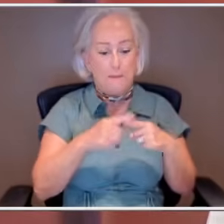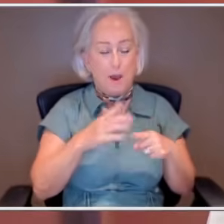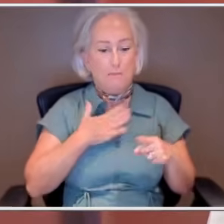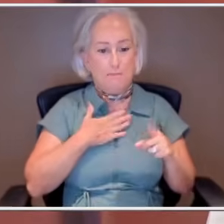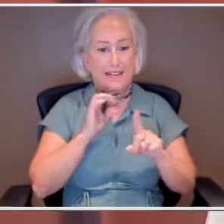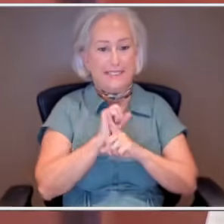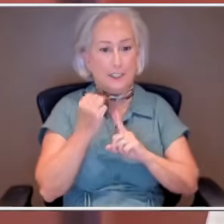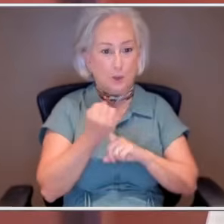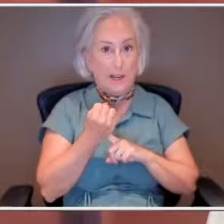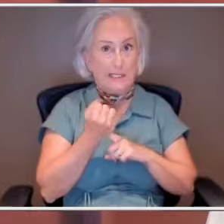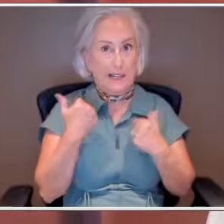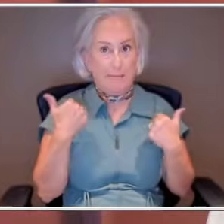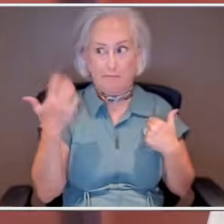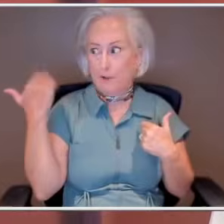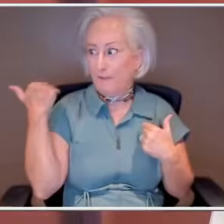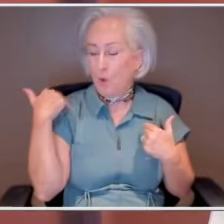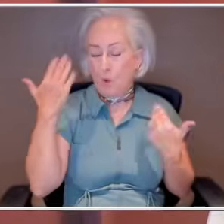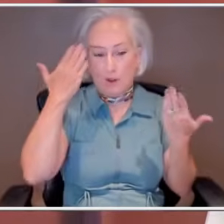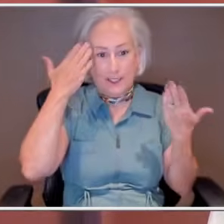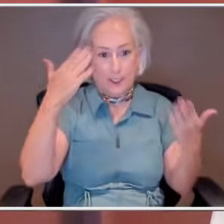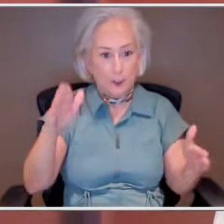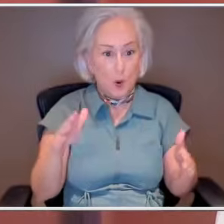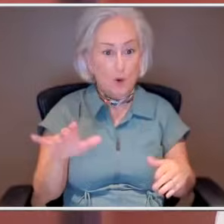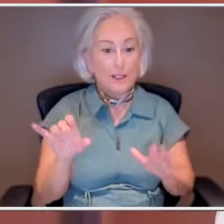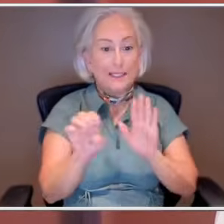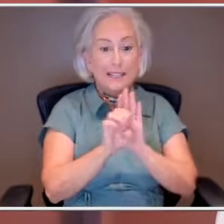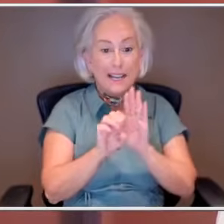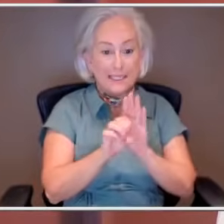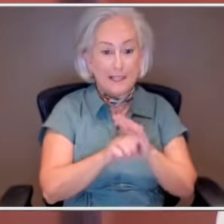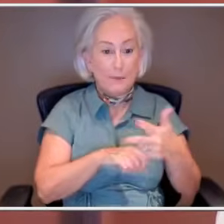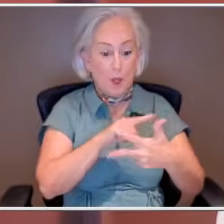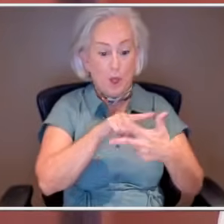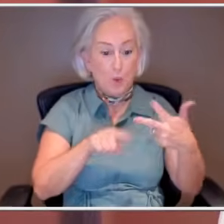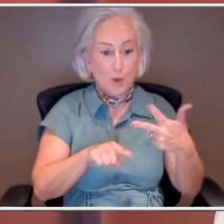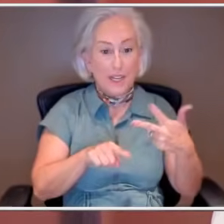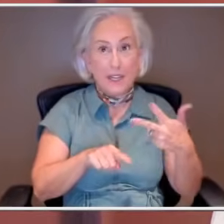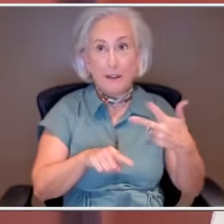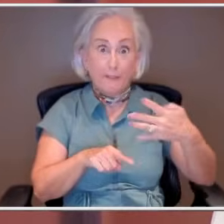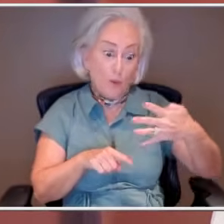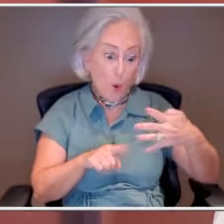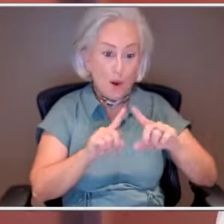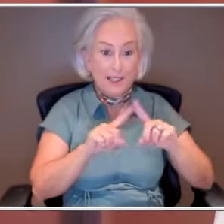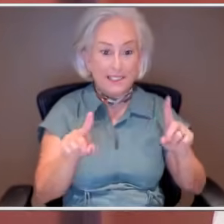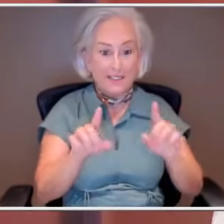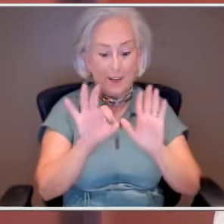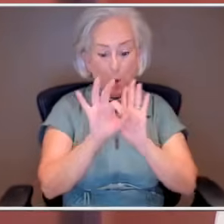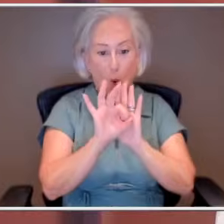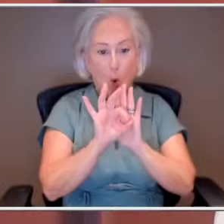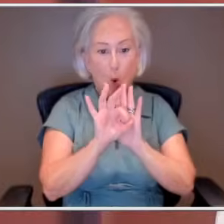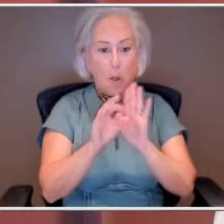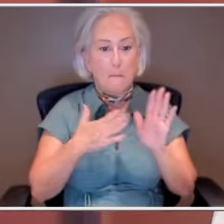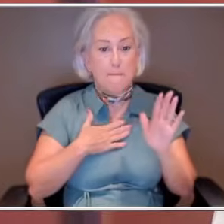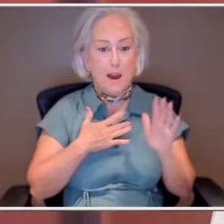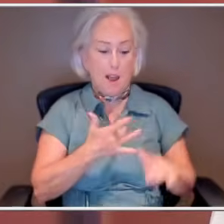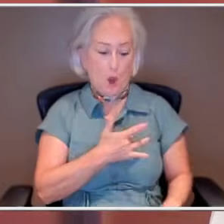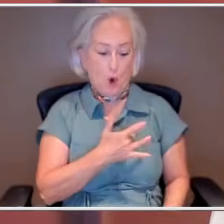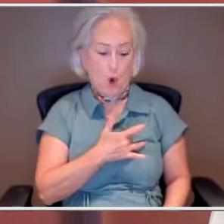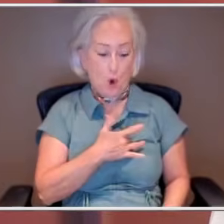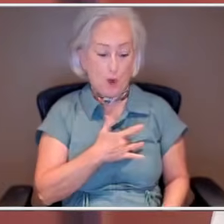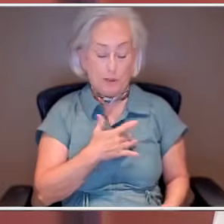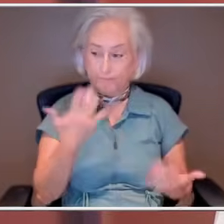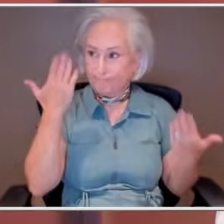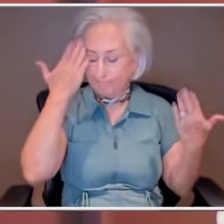didn't know. Like I had like 3 to 4 different holes in my heart. I didn't know that. So I'm still learning different